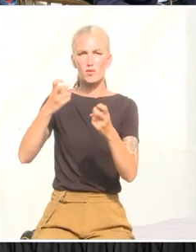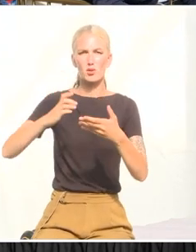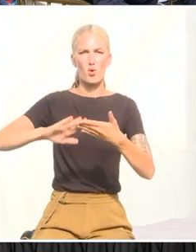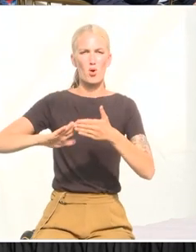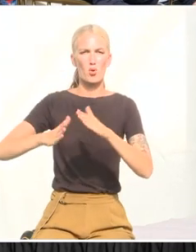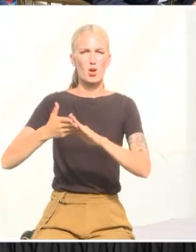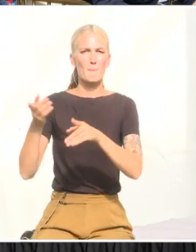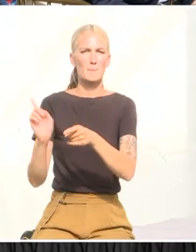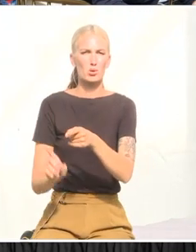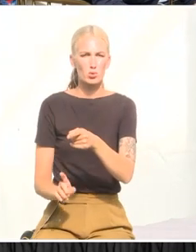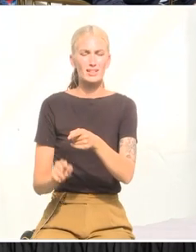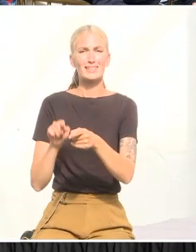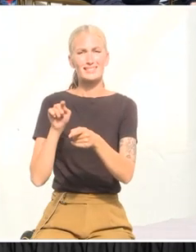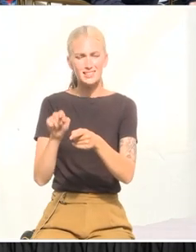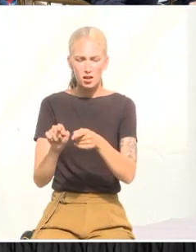to talk